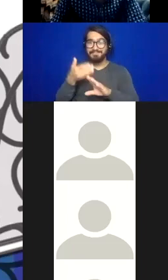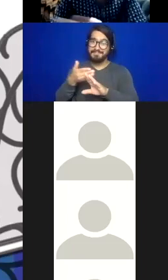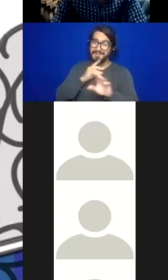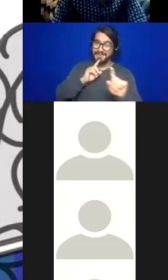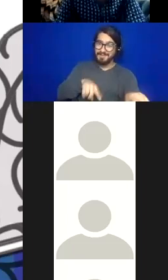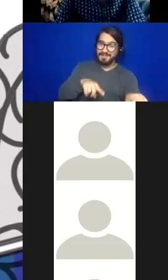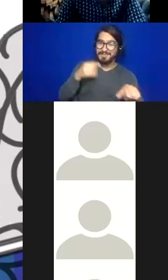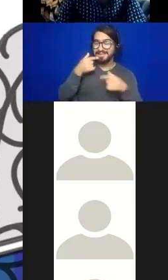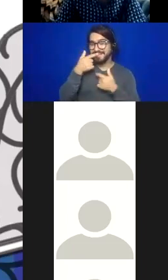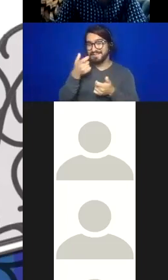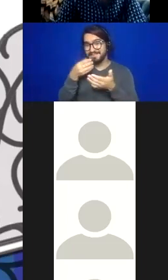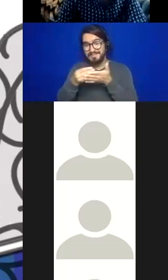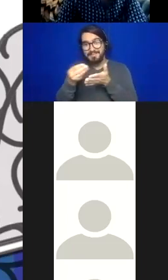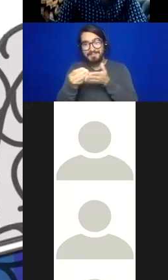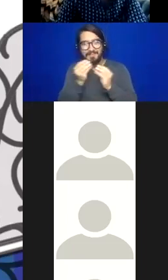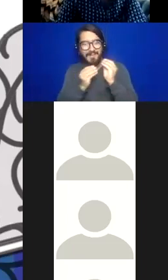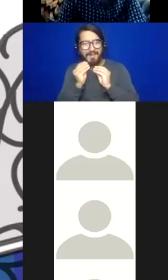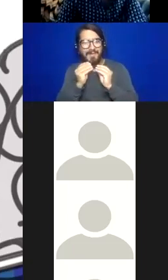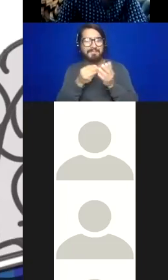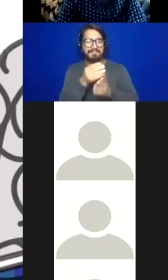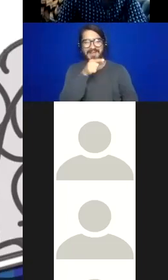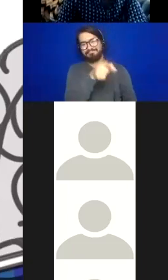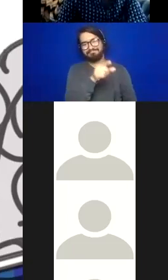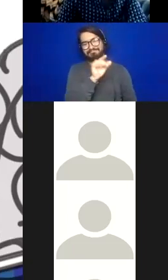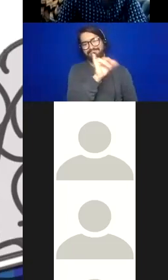reading more, you can buy it there.